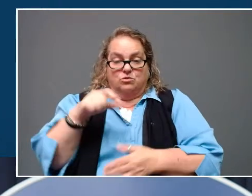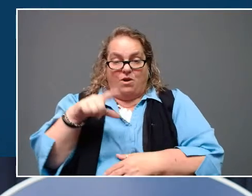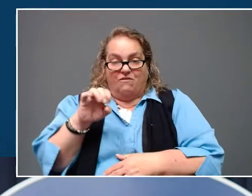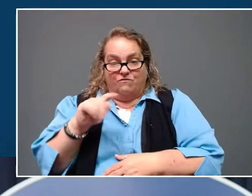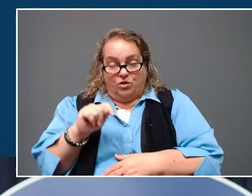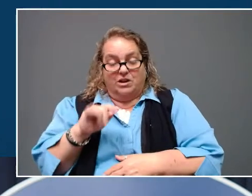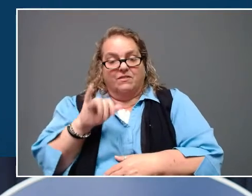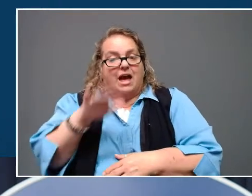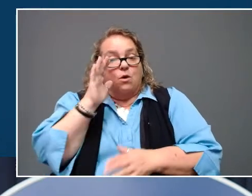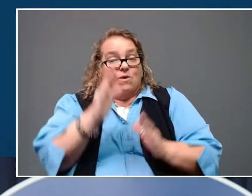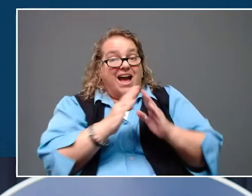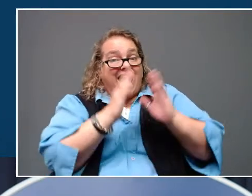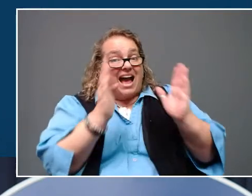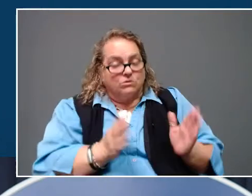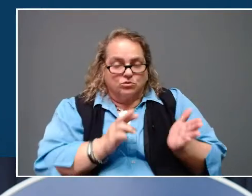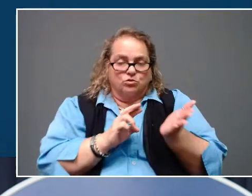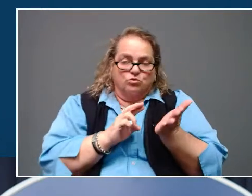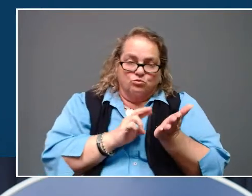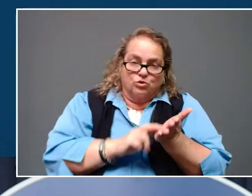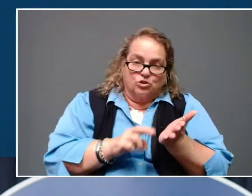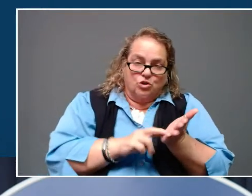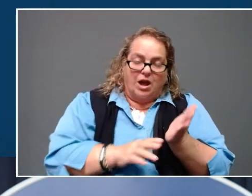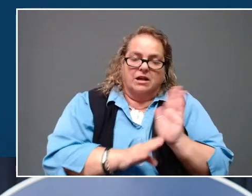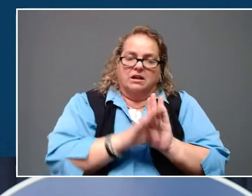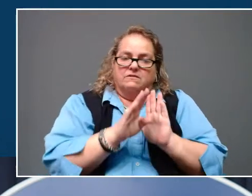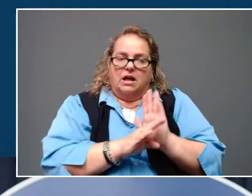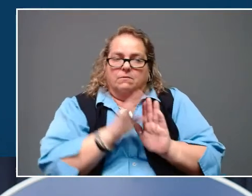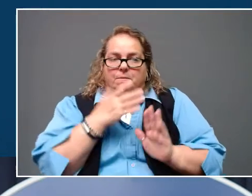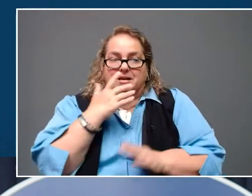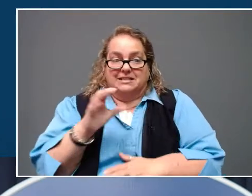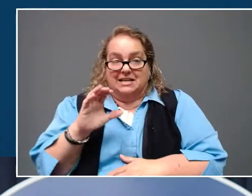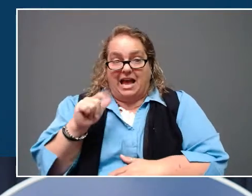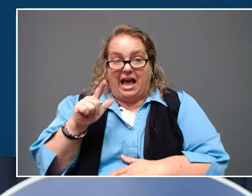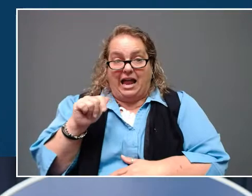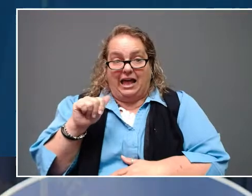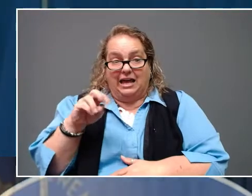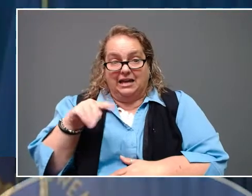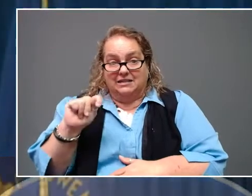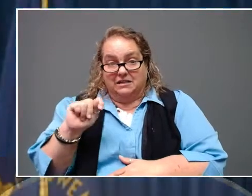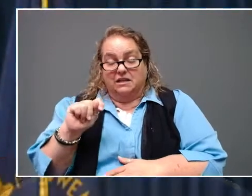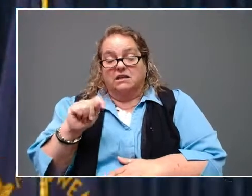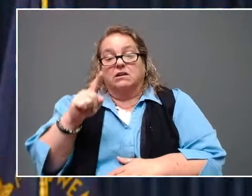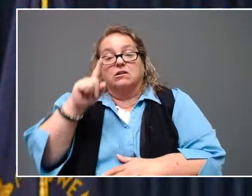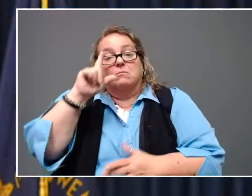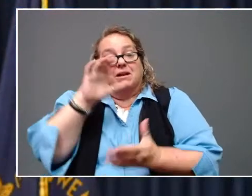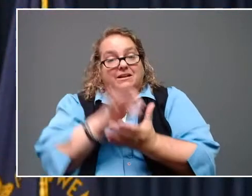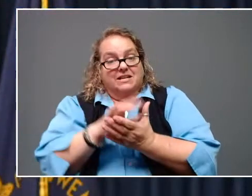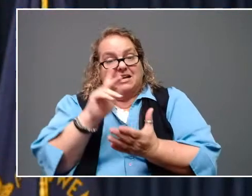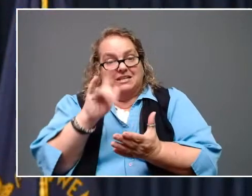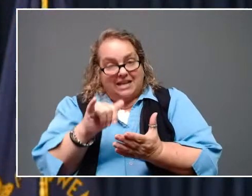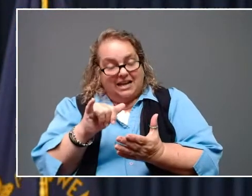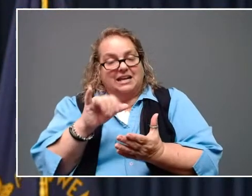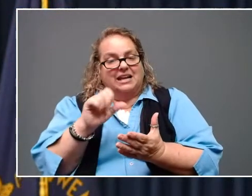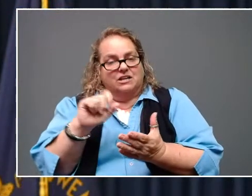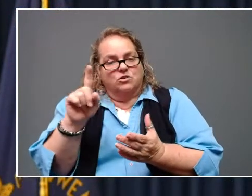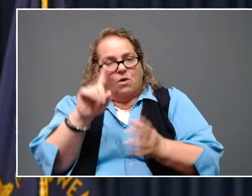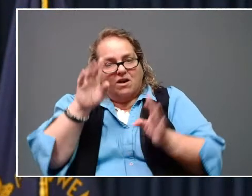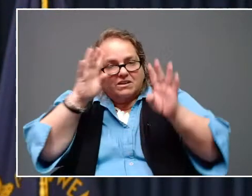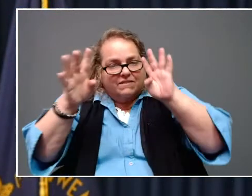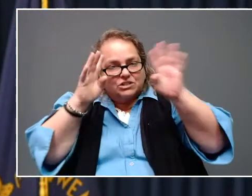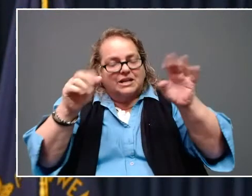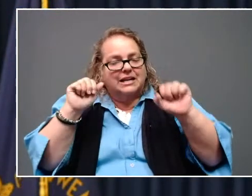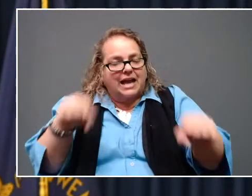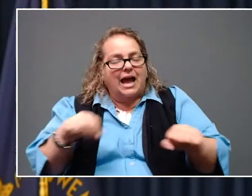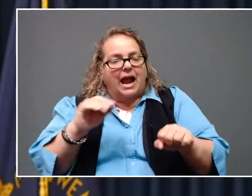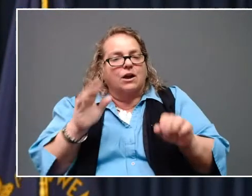development, meaning Catalan believes that Kentucky is a place where innovation can and will happen. One of the most exciting